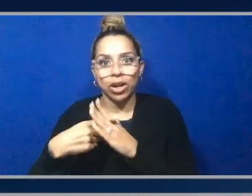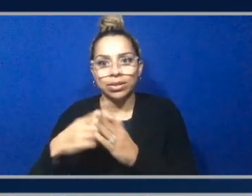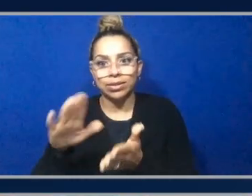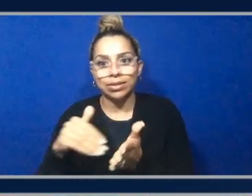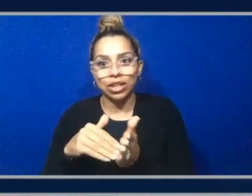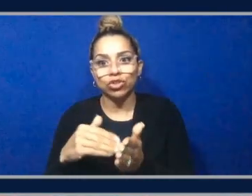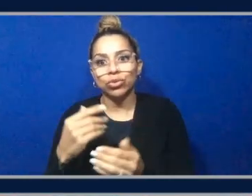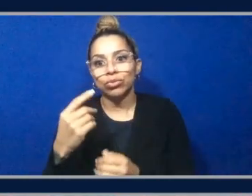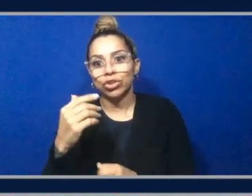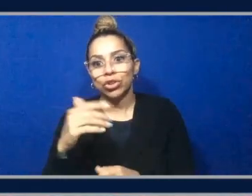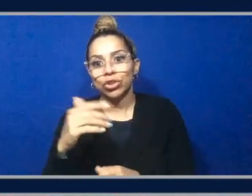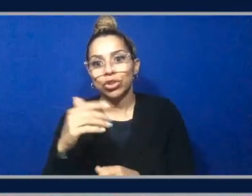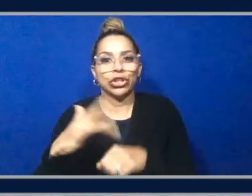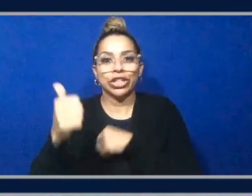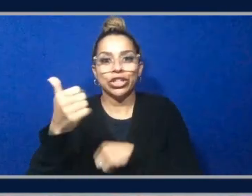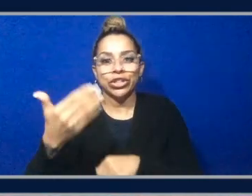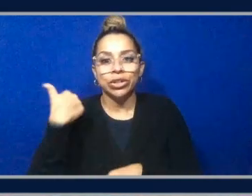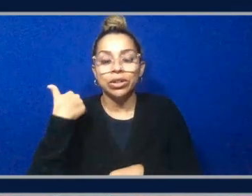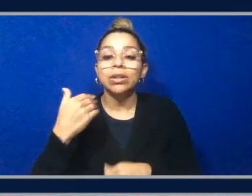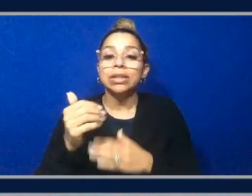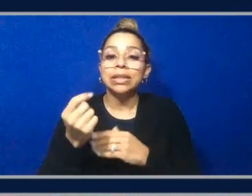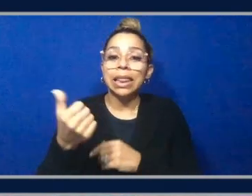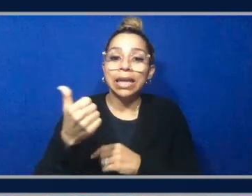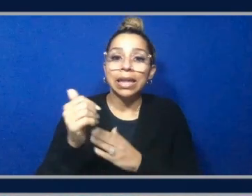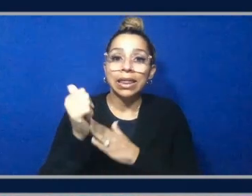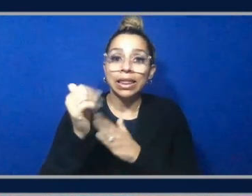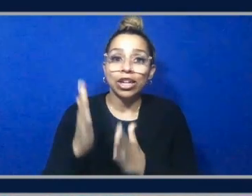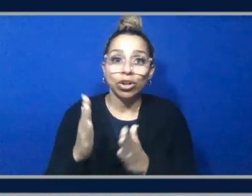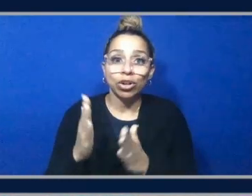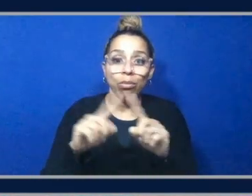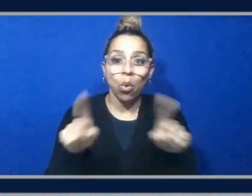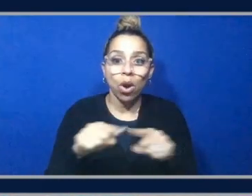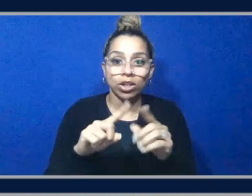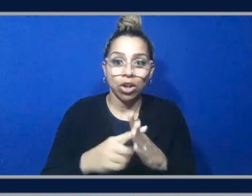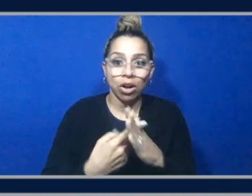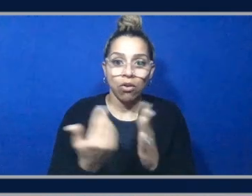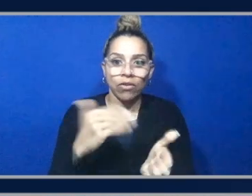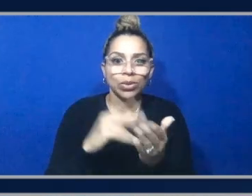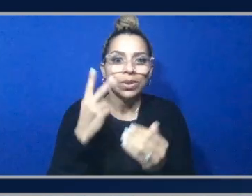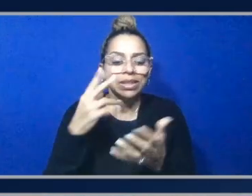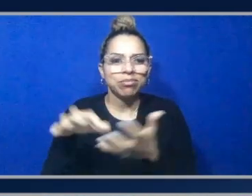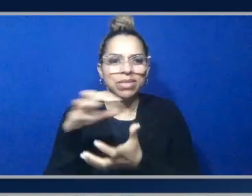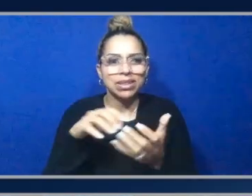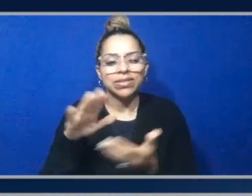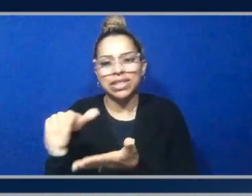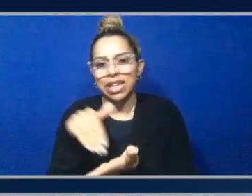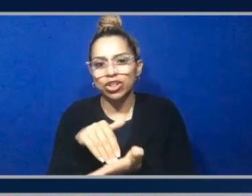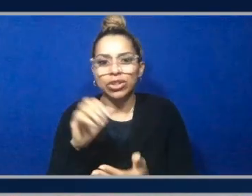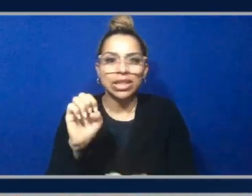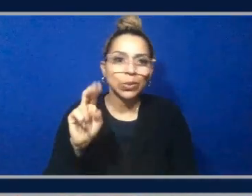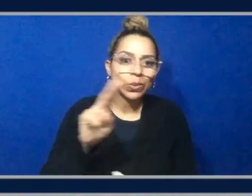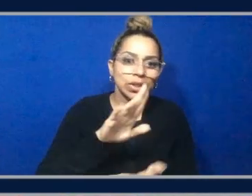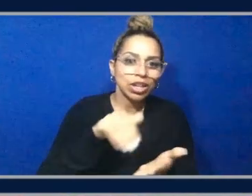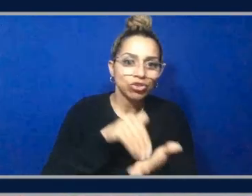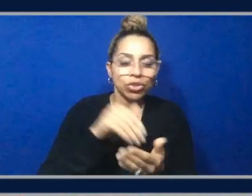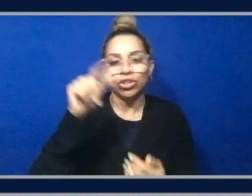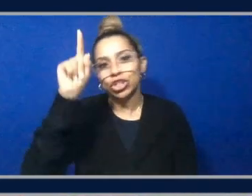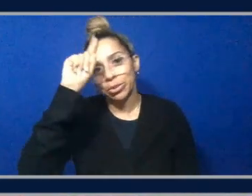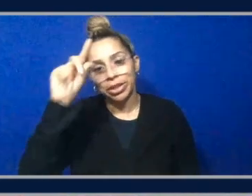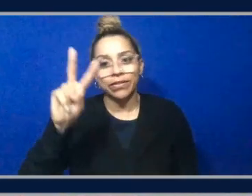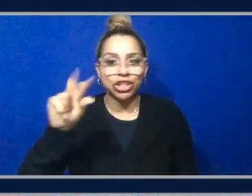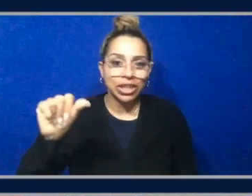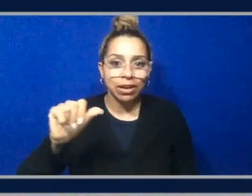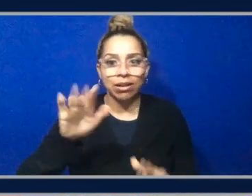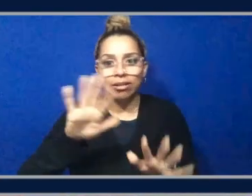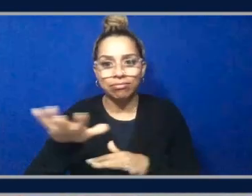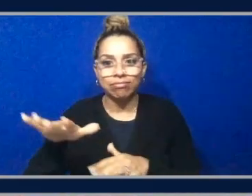big mix of Central and EU Central and Germany and Virginia, right? All mixed up together. That's through the power of multi-region.